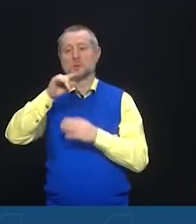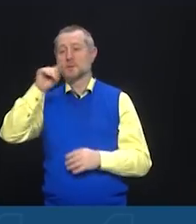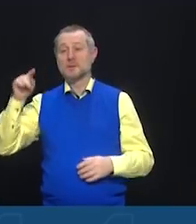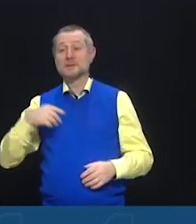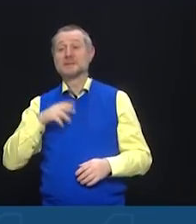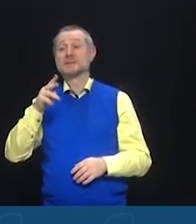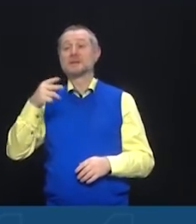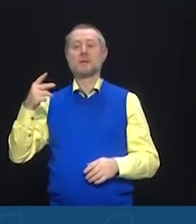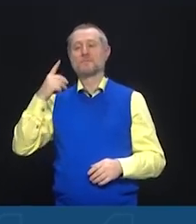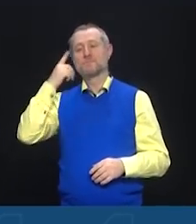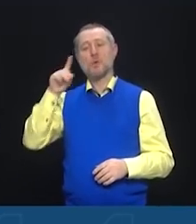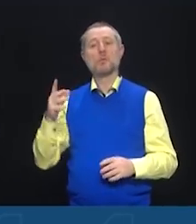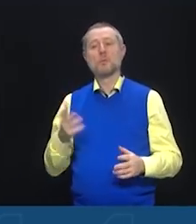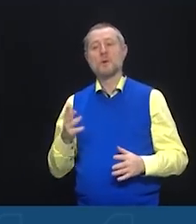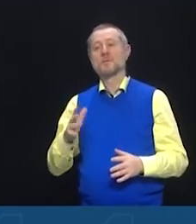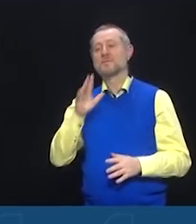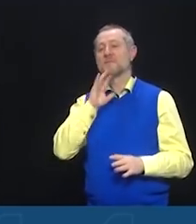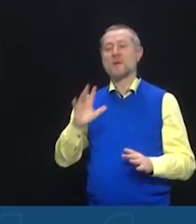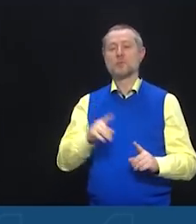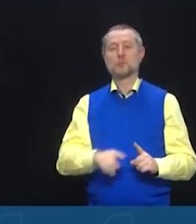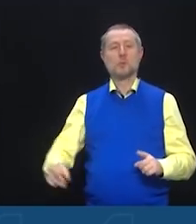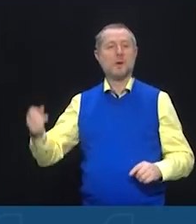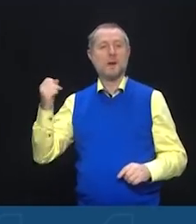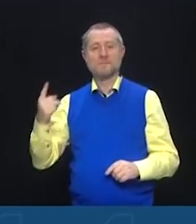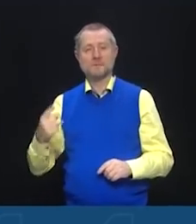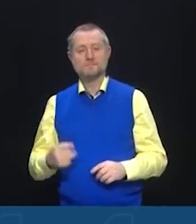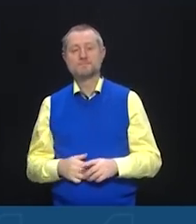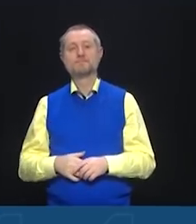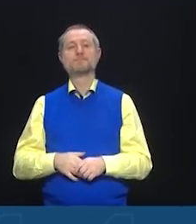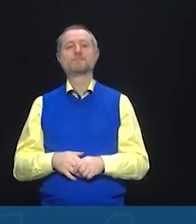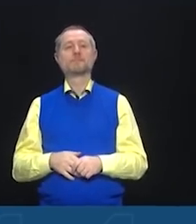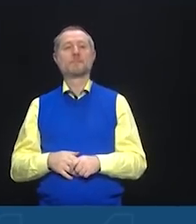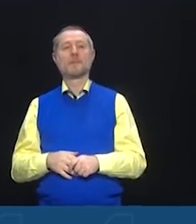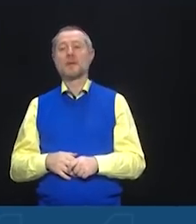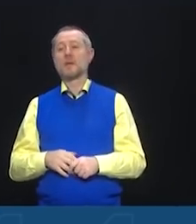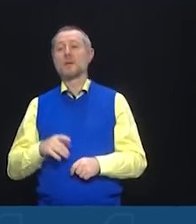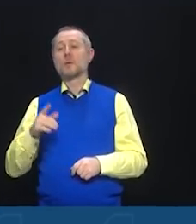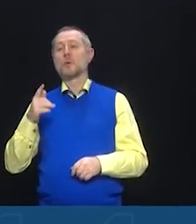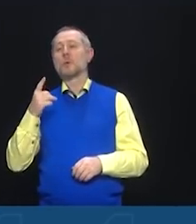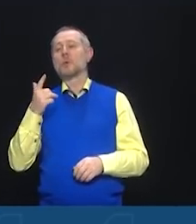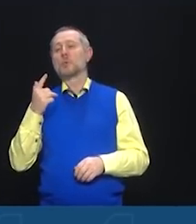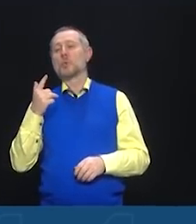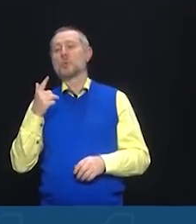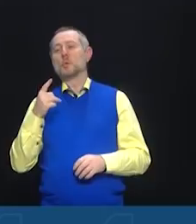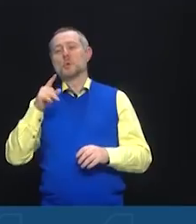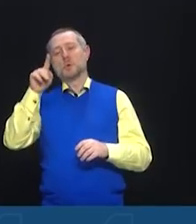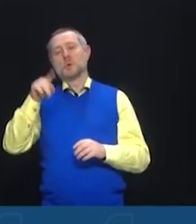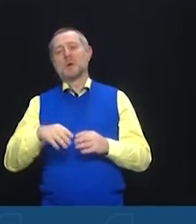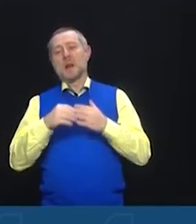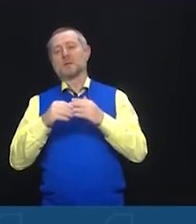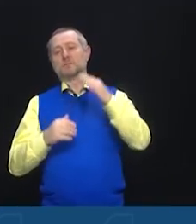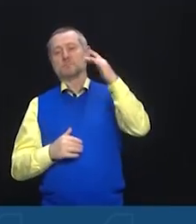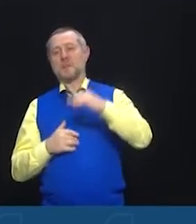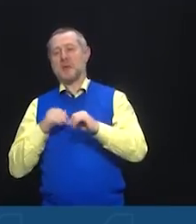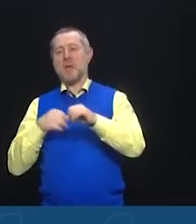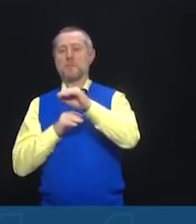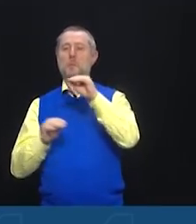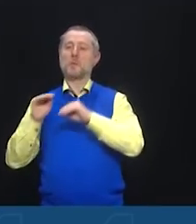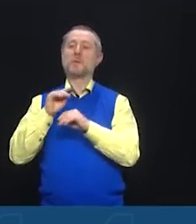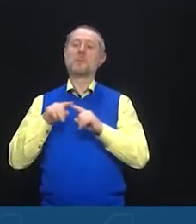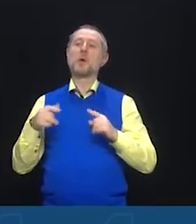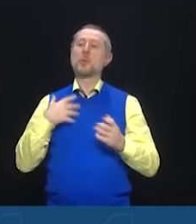vaccinated 5 to 11-year-olds. We're just a little bit behind Illinois, so I think we can surpass this. We like to be number one in everything we